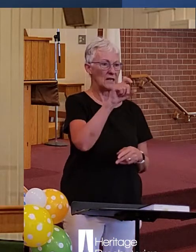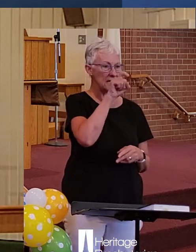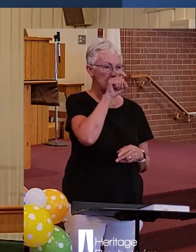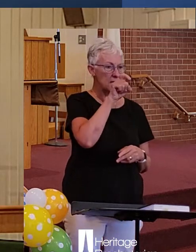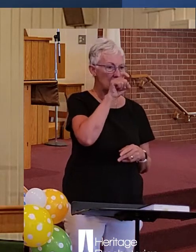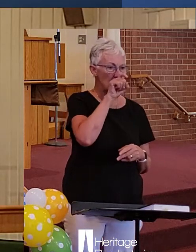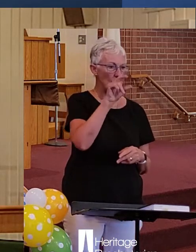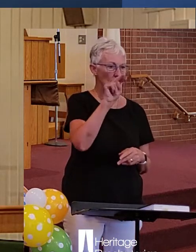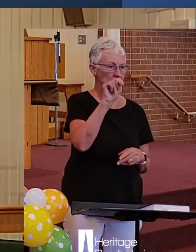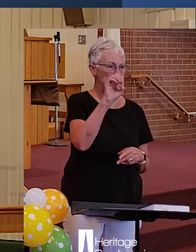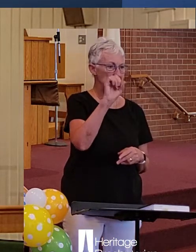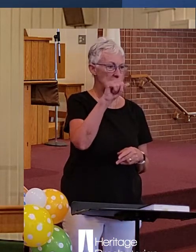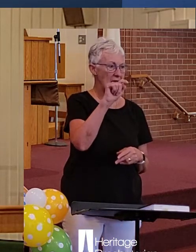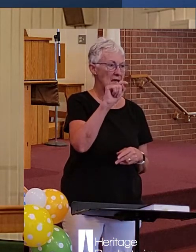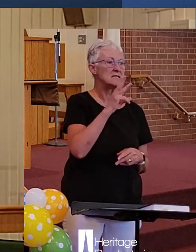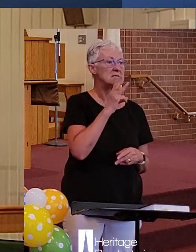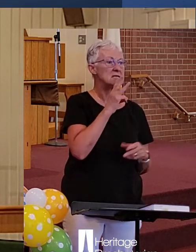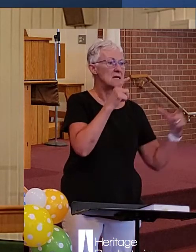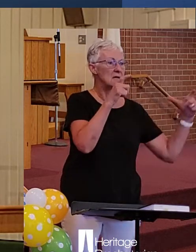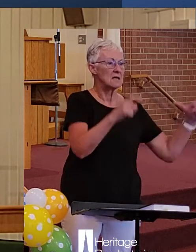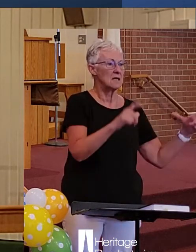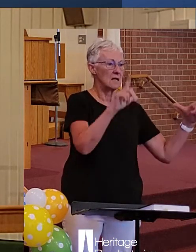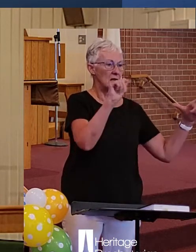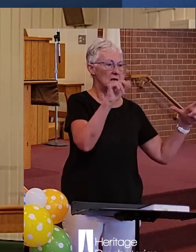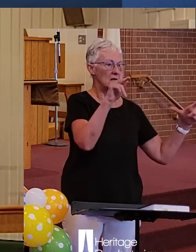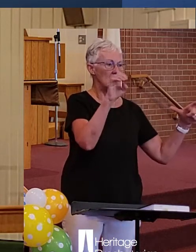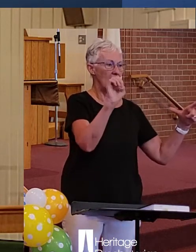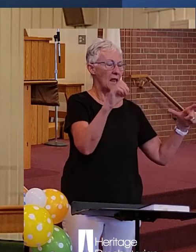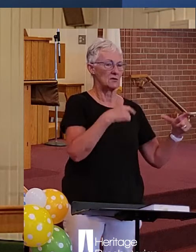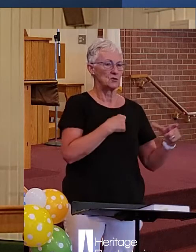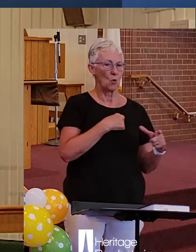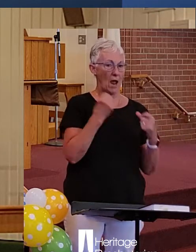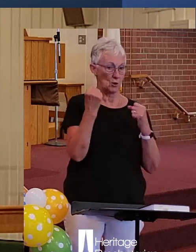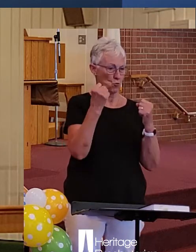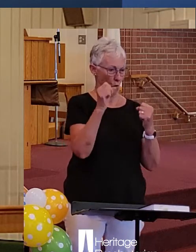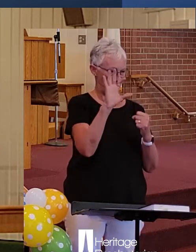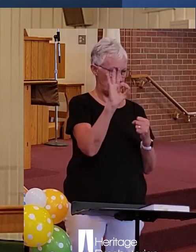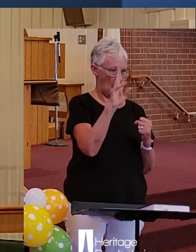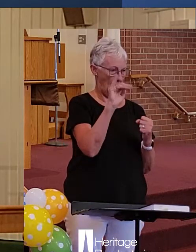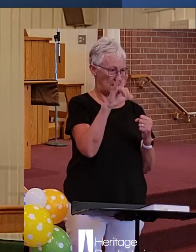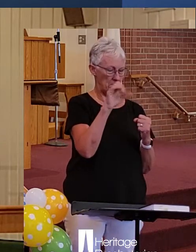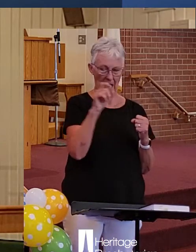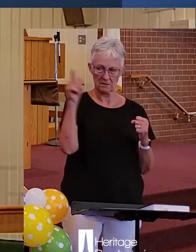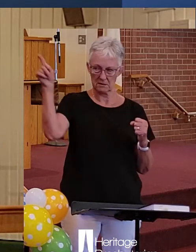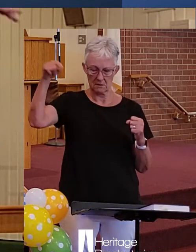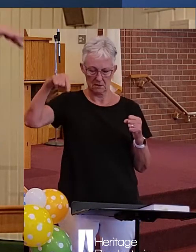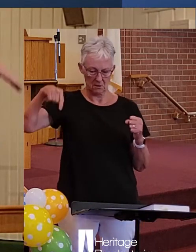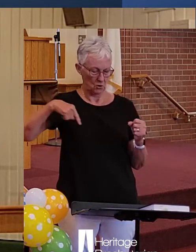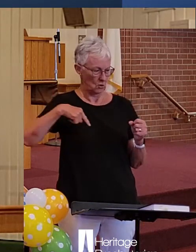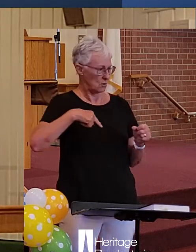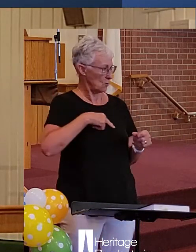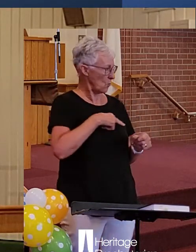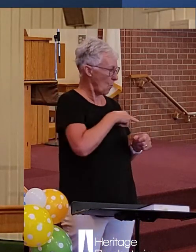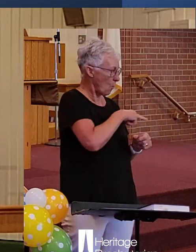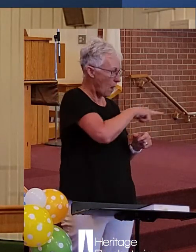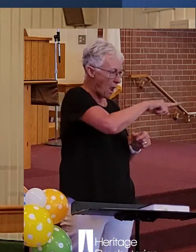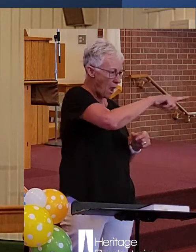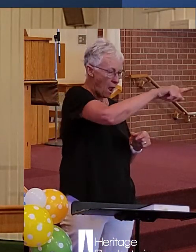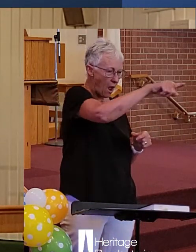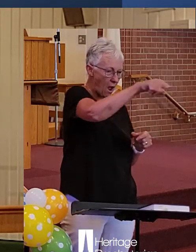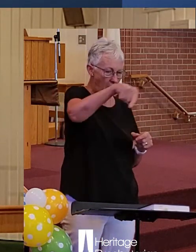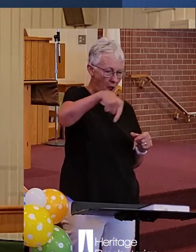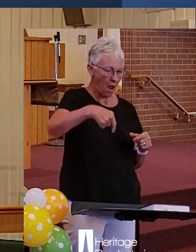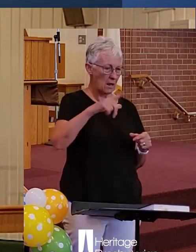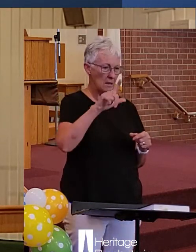the 9 miles from the town of Angel Fire down around by Eagle Nest, and I